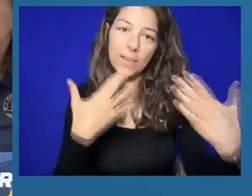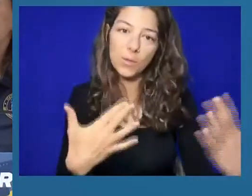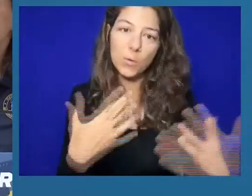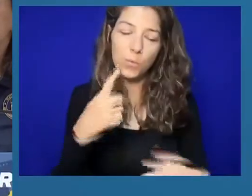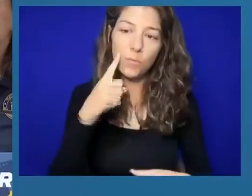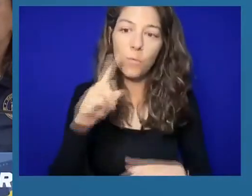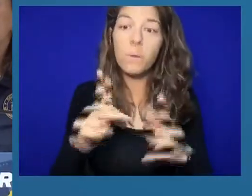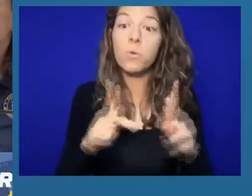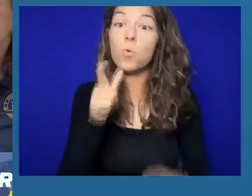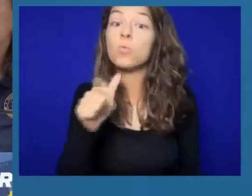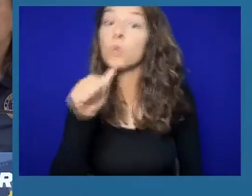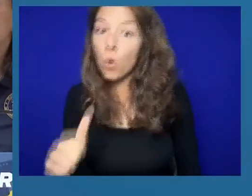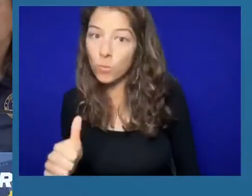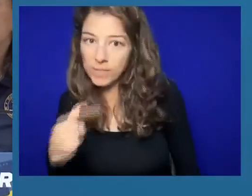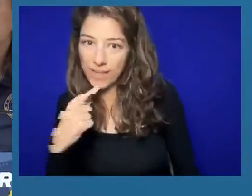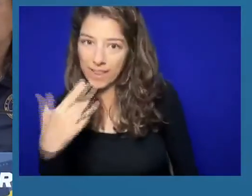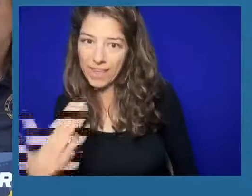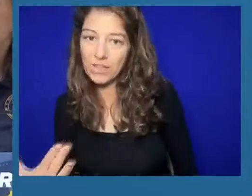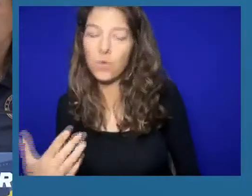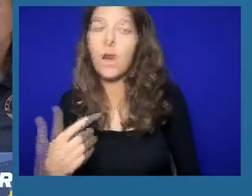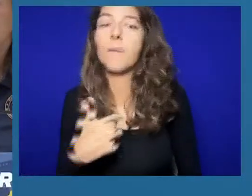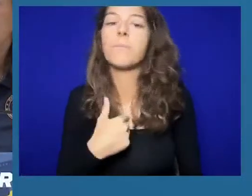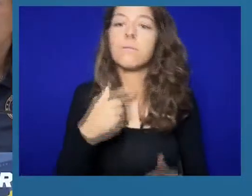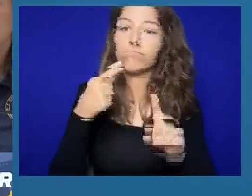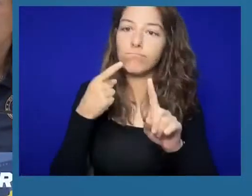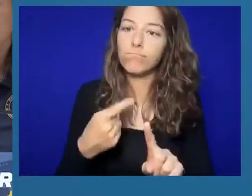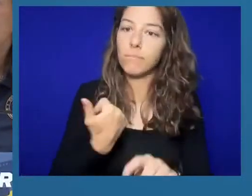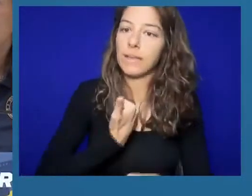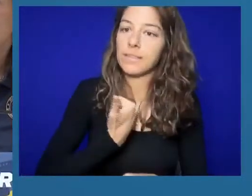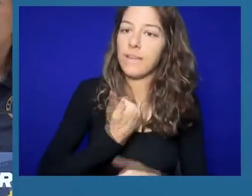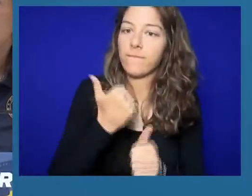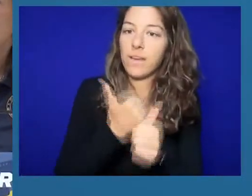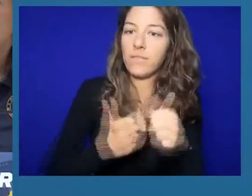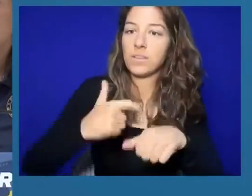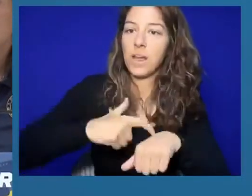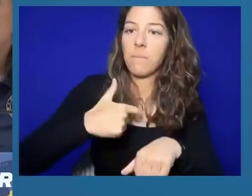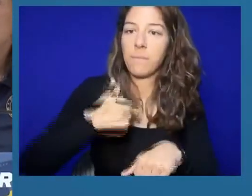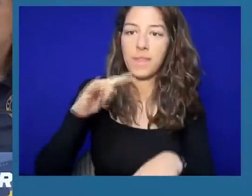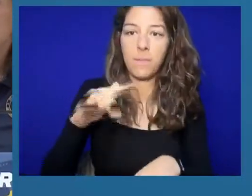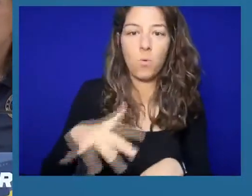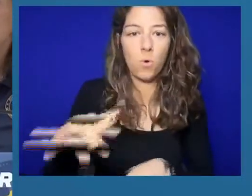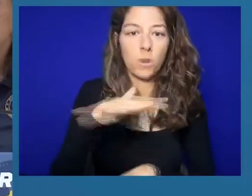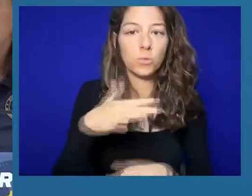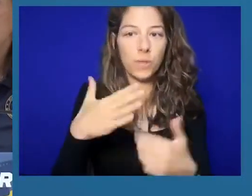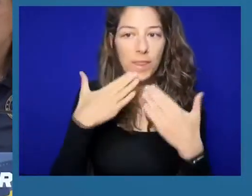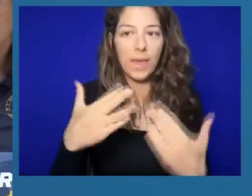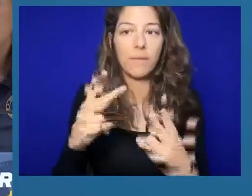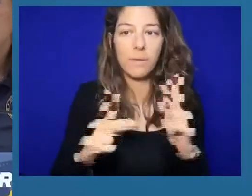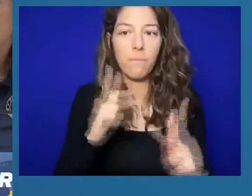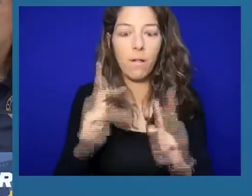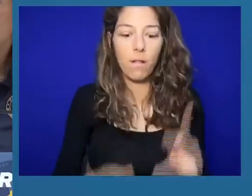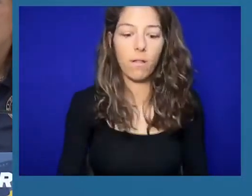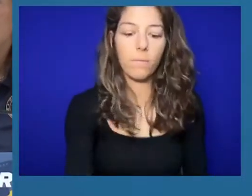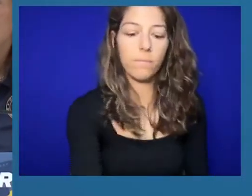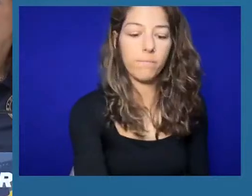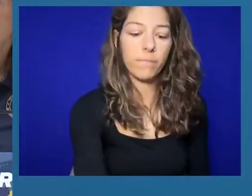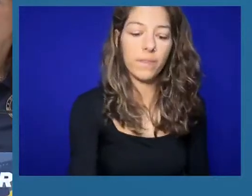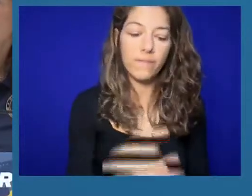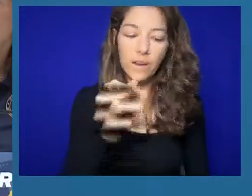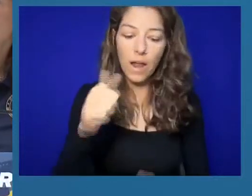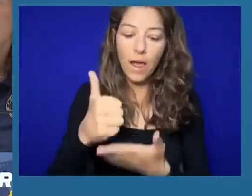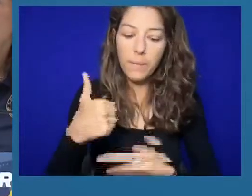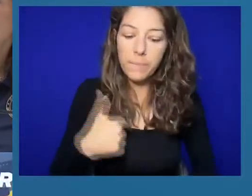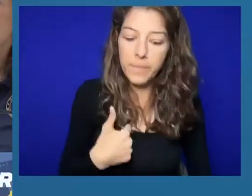say thank you. And I'm going to make it a point to myself every time I'm in the airport to thank people, even if they're not helping me, for